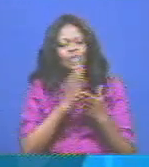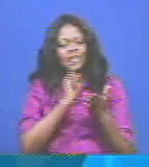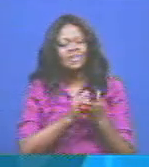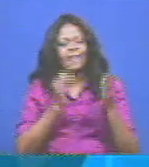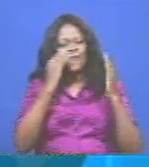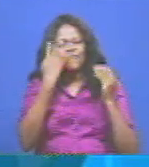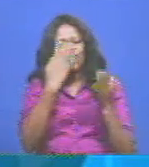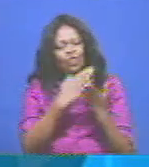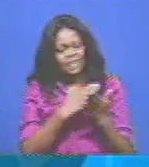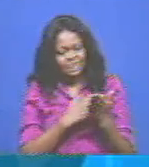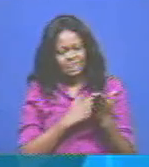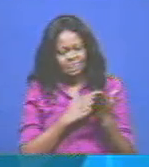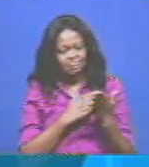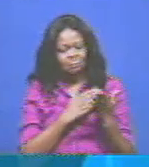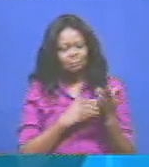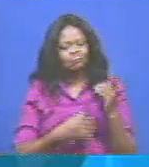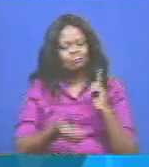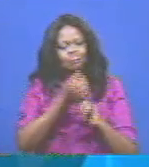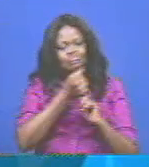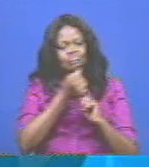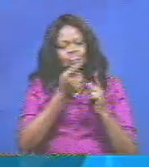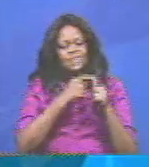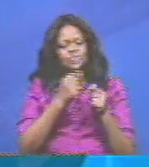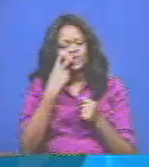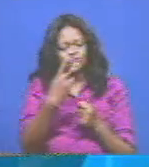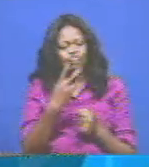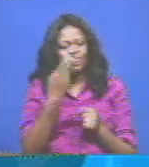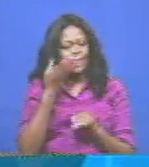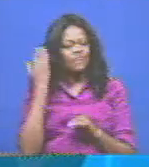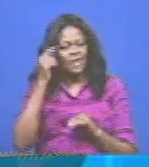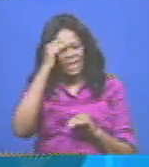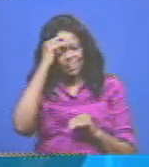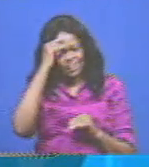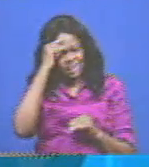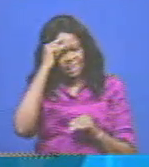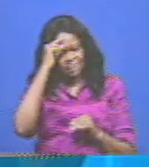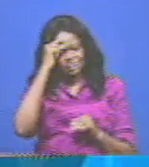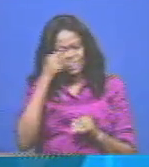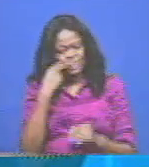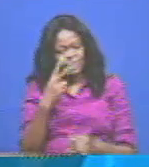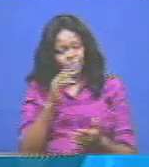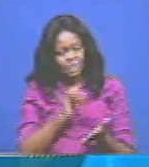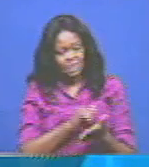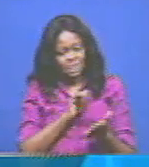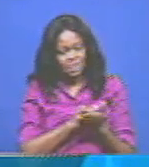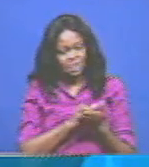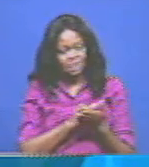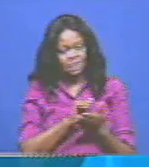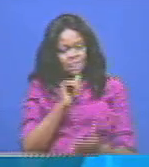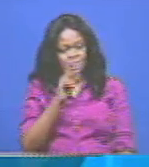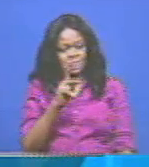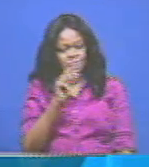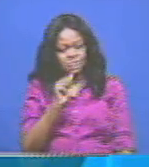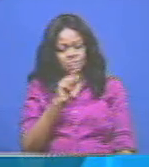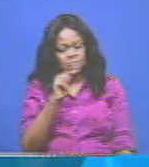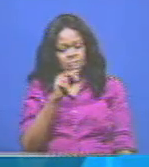agenda is realized. And we saw in his previous government, Mr. Martin, we saw Kina Kazungu Kambi,